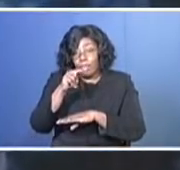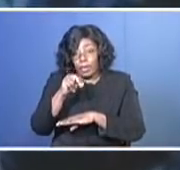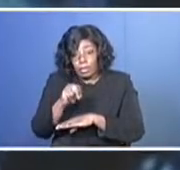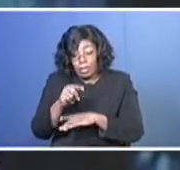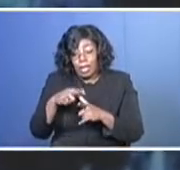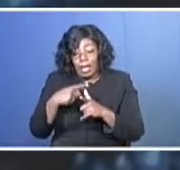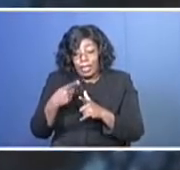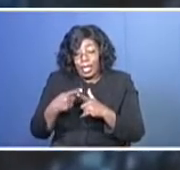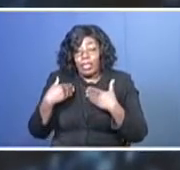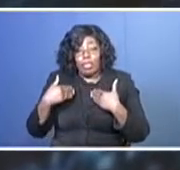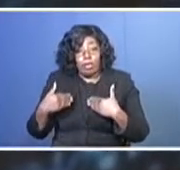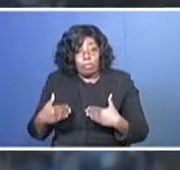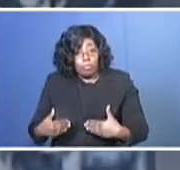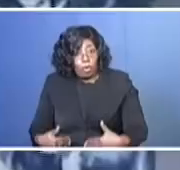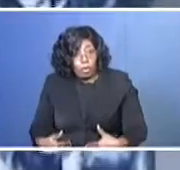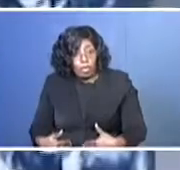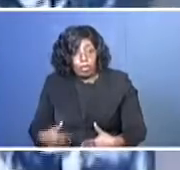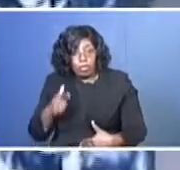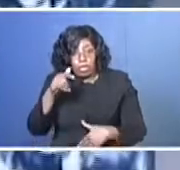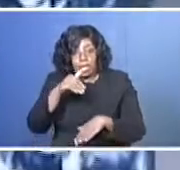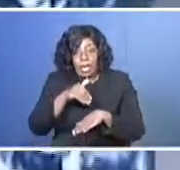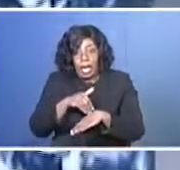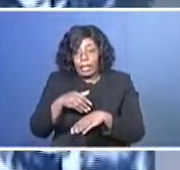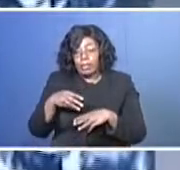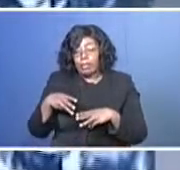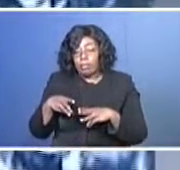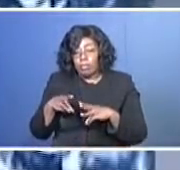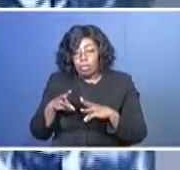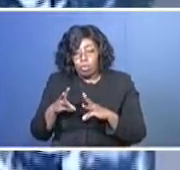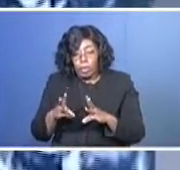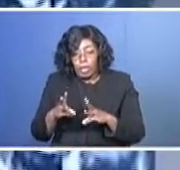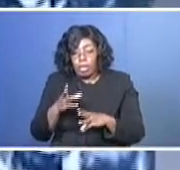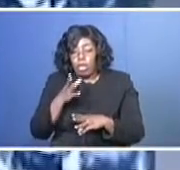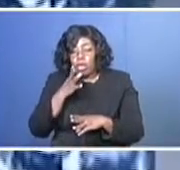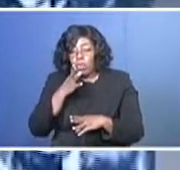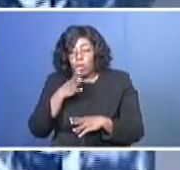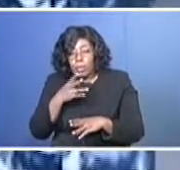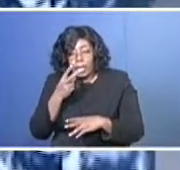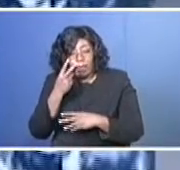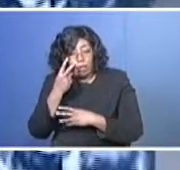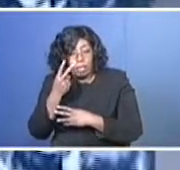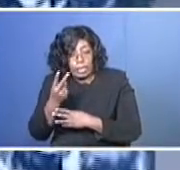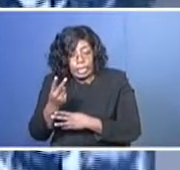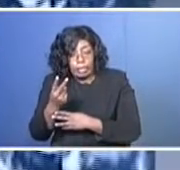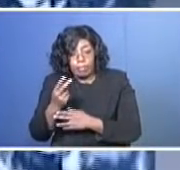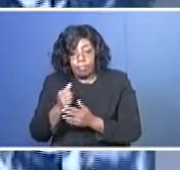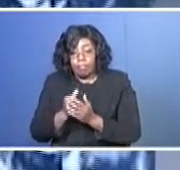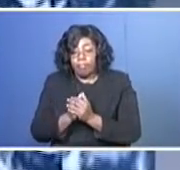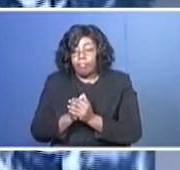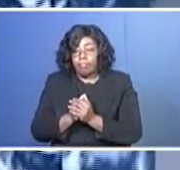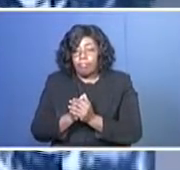was talking about the works are looking at the way that women are viewed and almost a